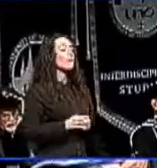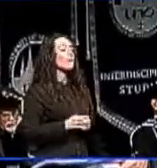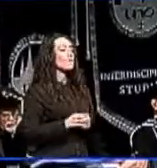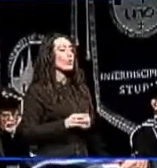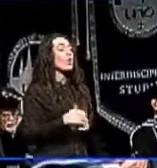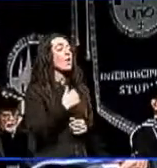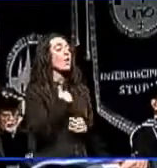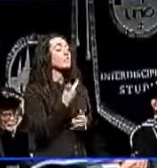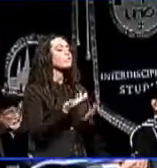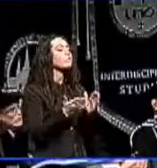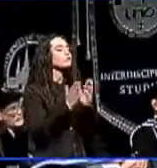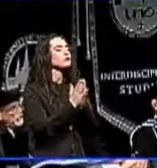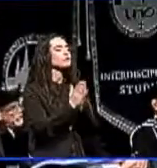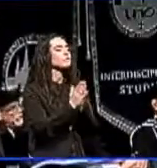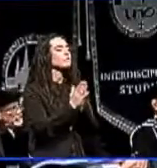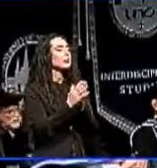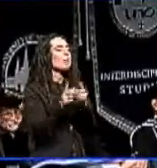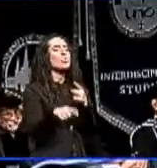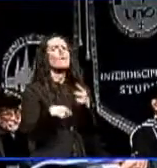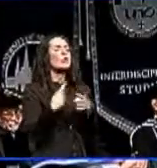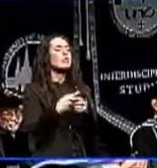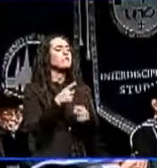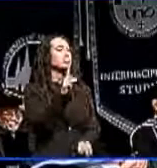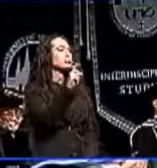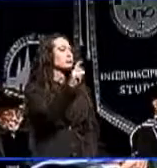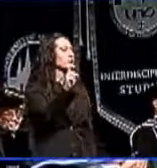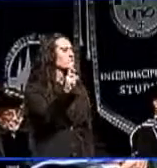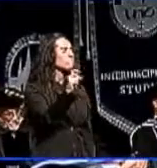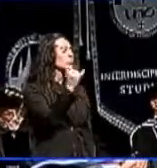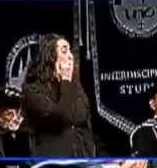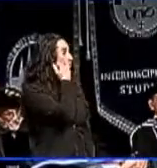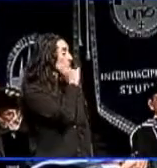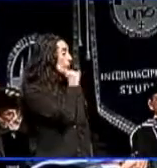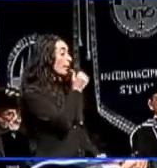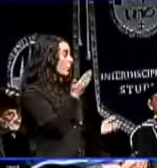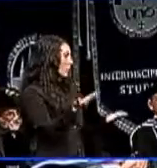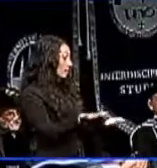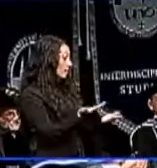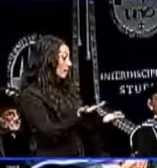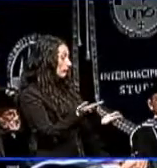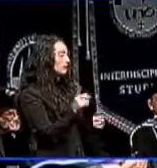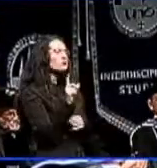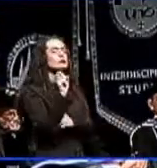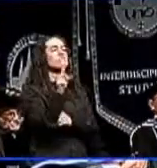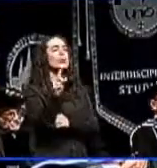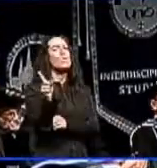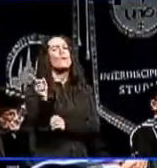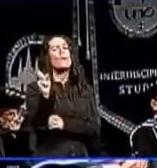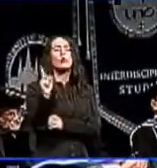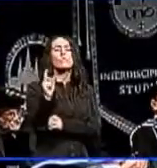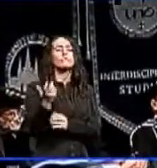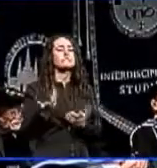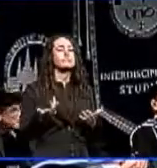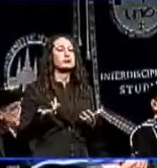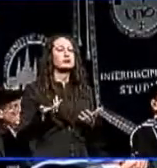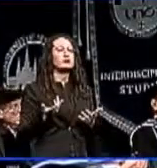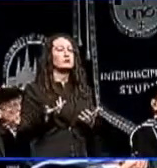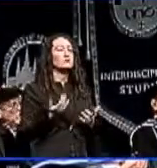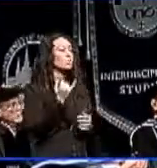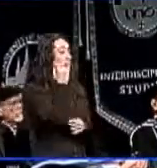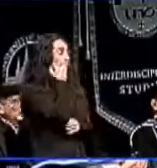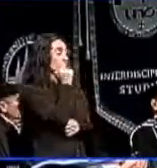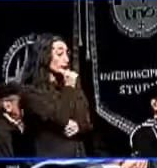you when. If it is not here, I ask you where. And if it's not